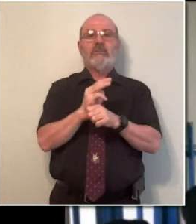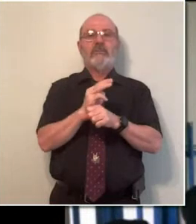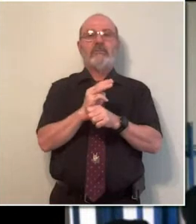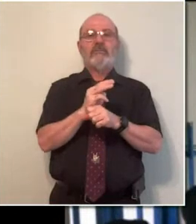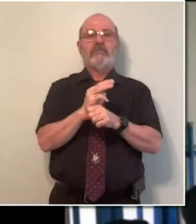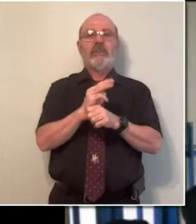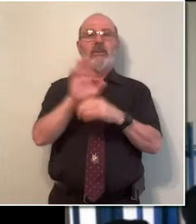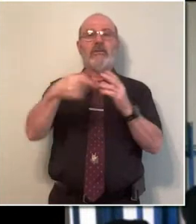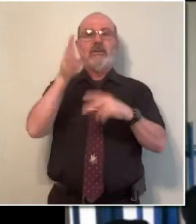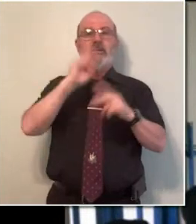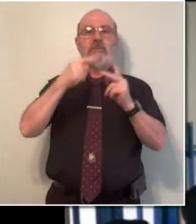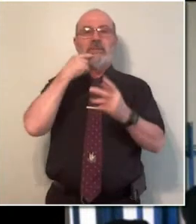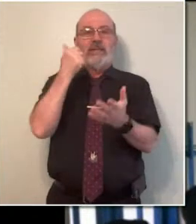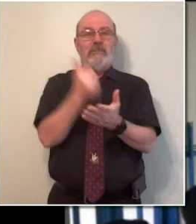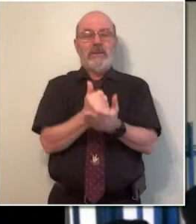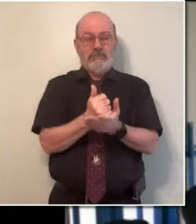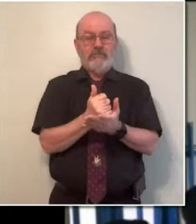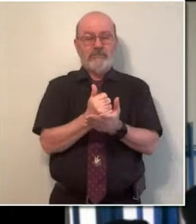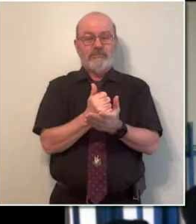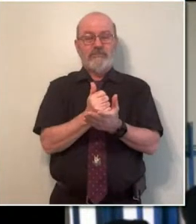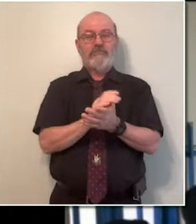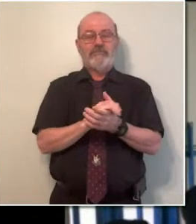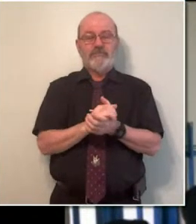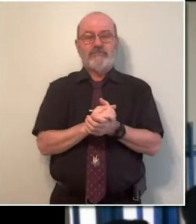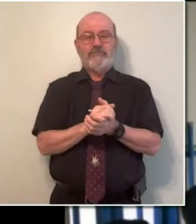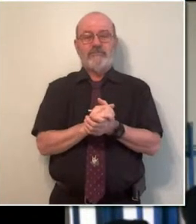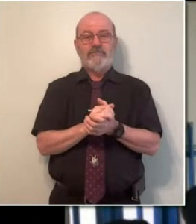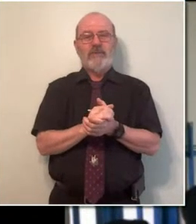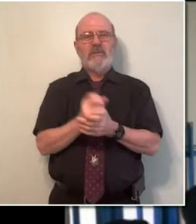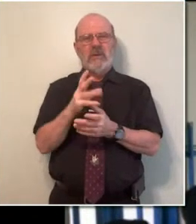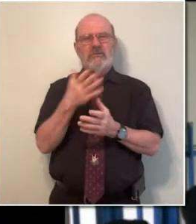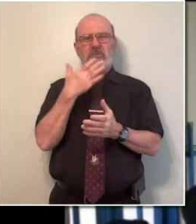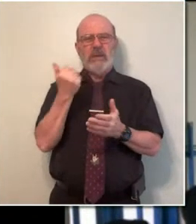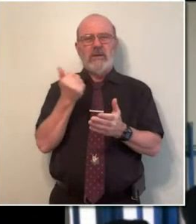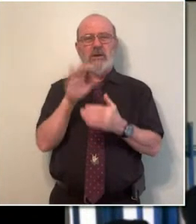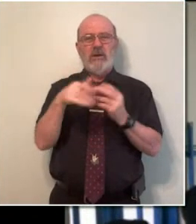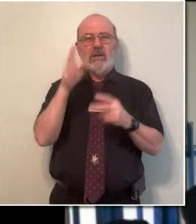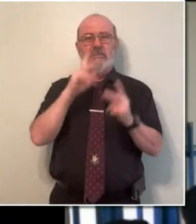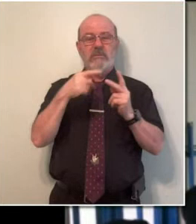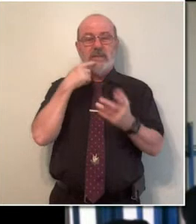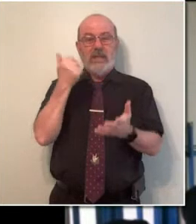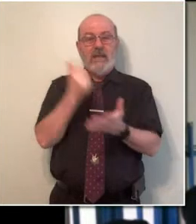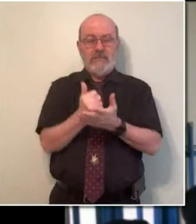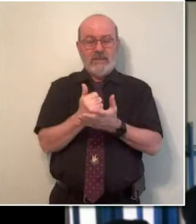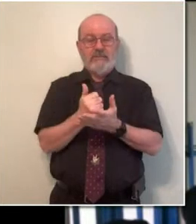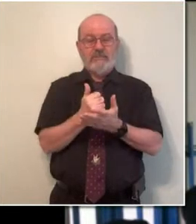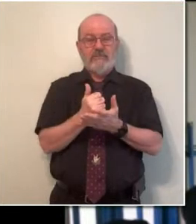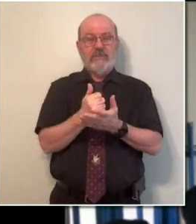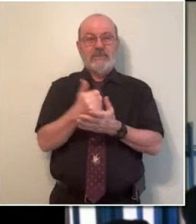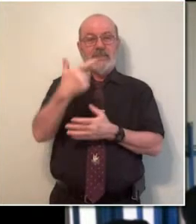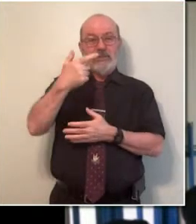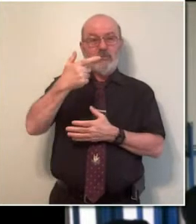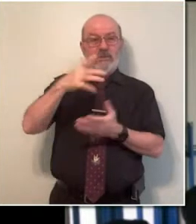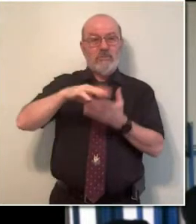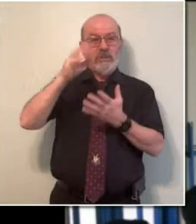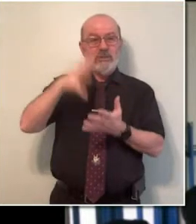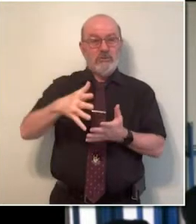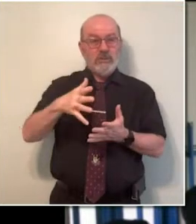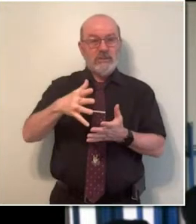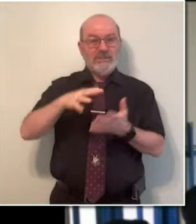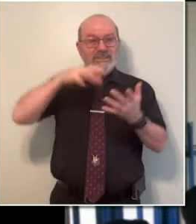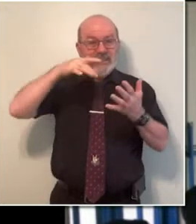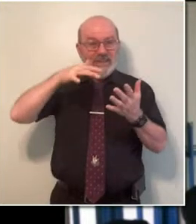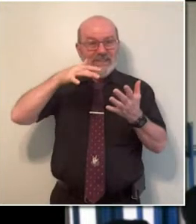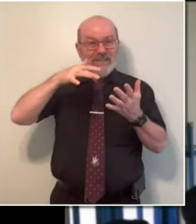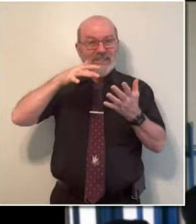God's people said? Amen. Oh, come on. All God's people said? Amen. 21 students studying in the seminary